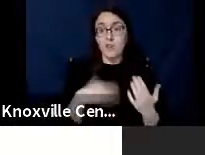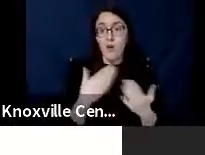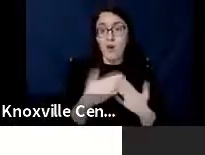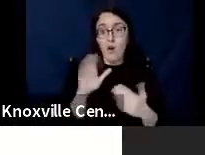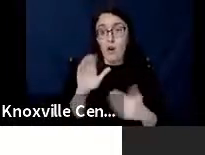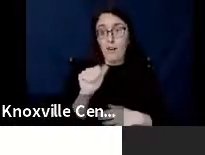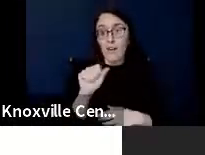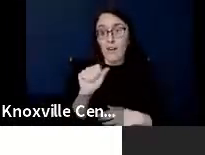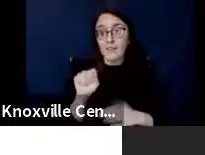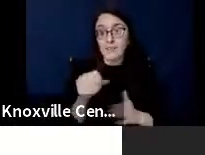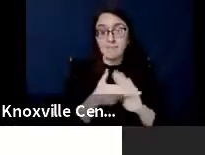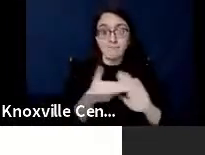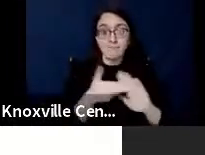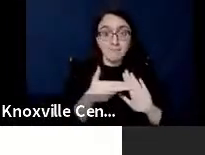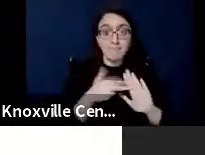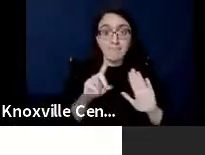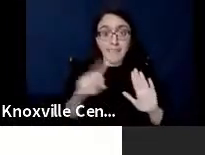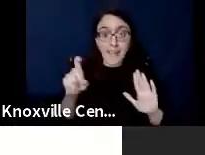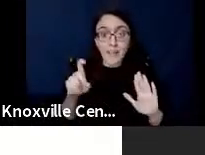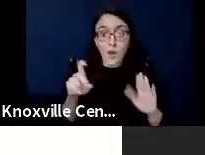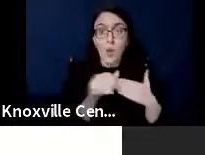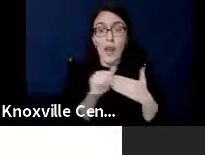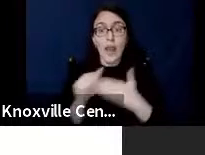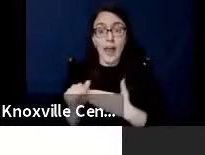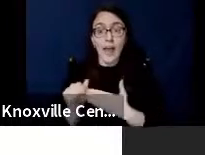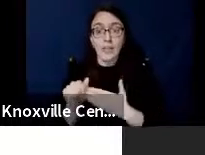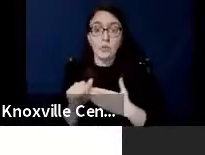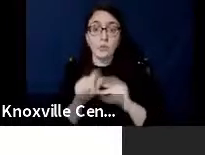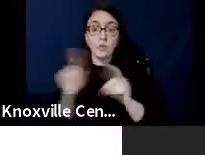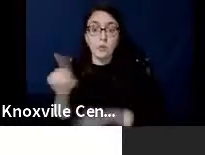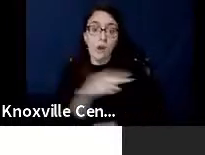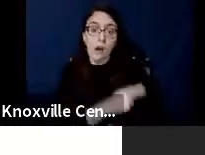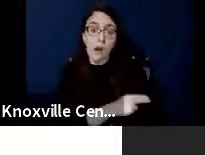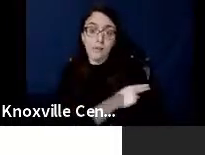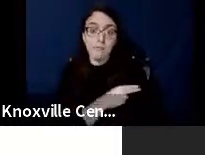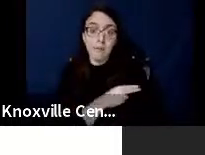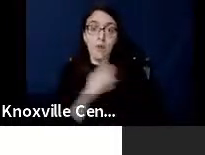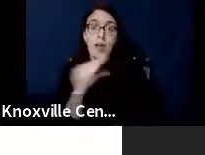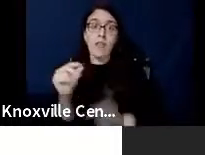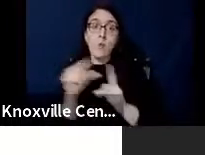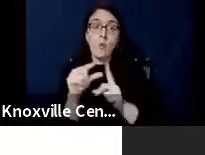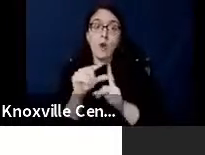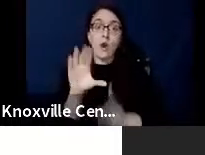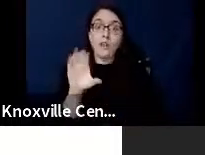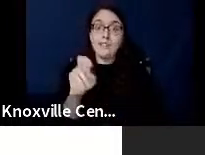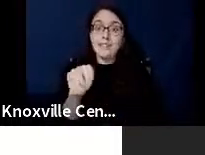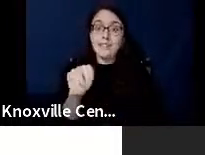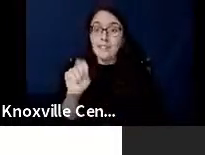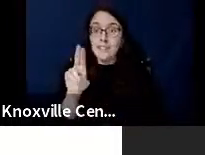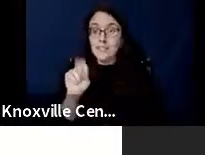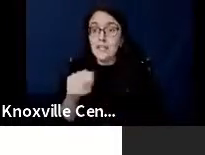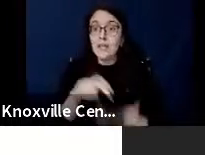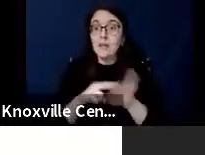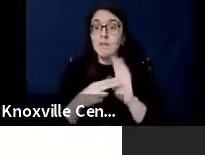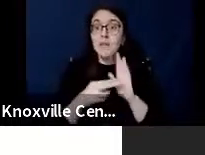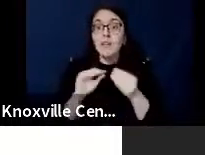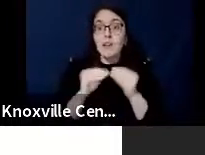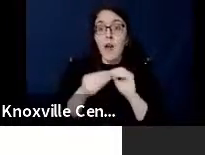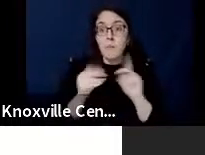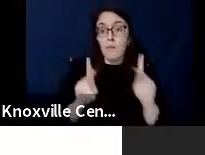diagnosed that then led to hospitalizations. And again, the word census here means these are the number of people in